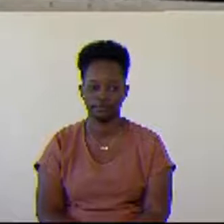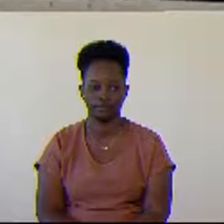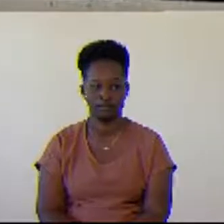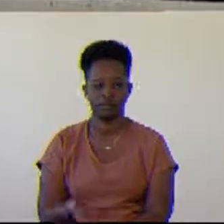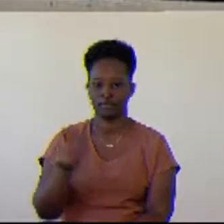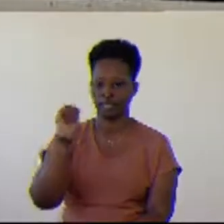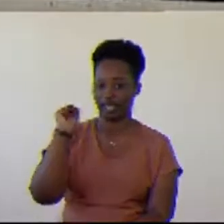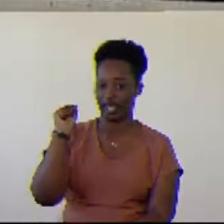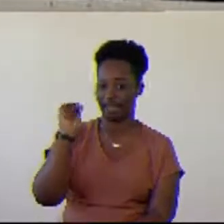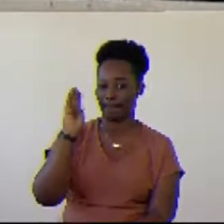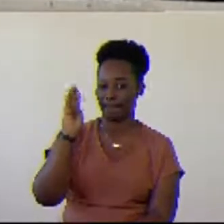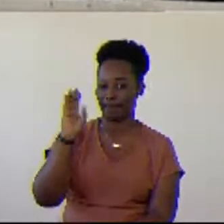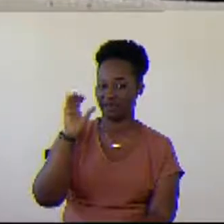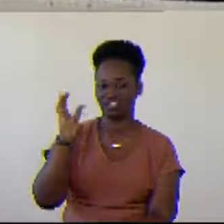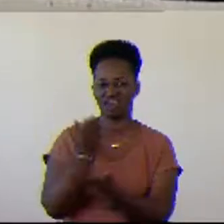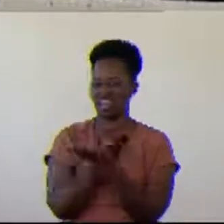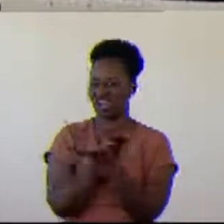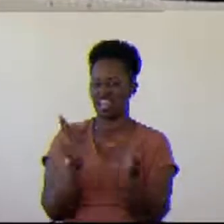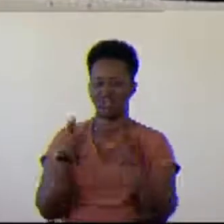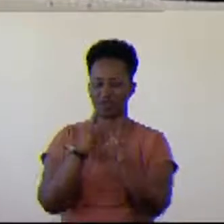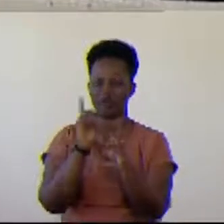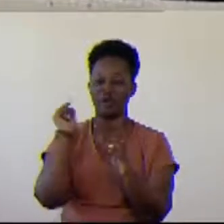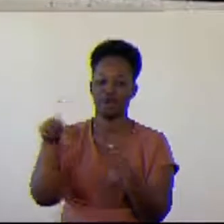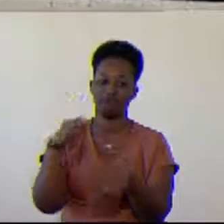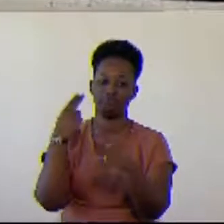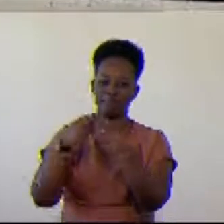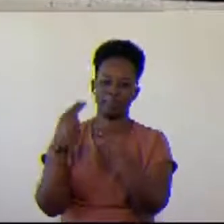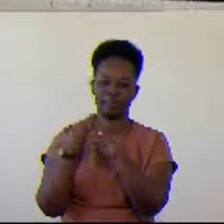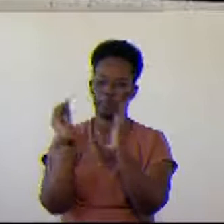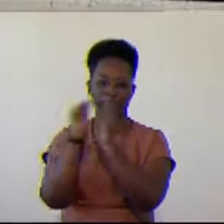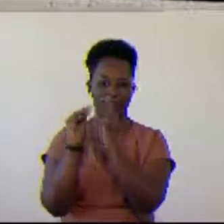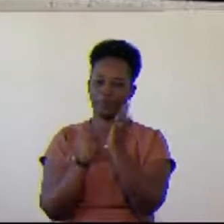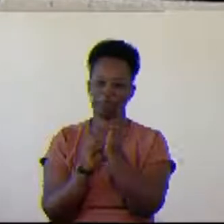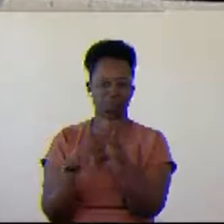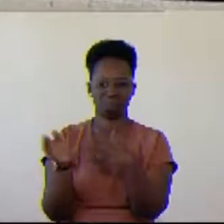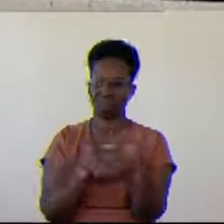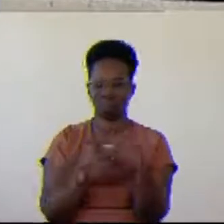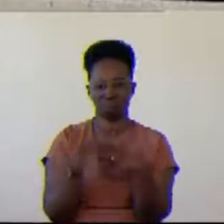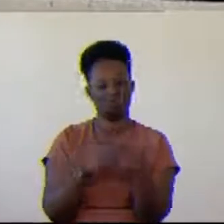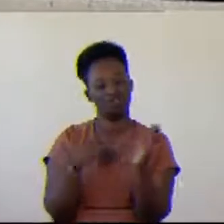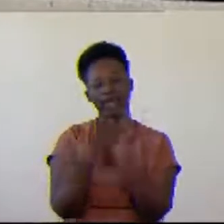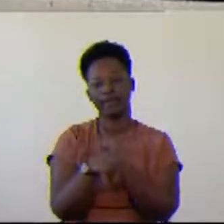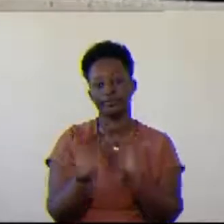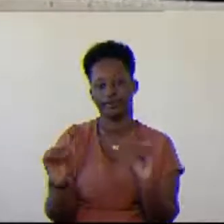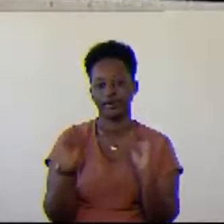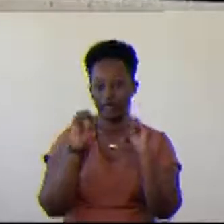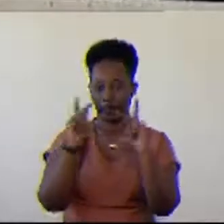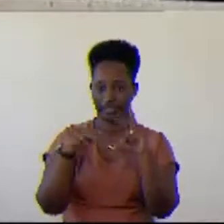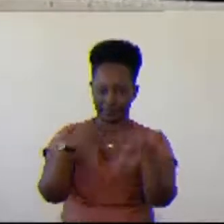Those are my holes. You can label it in any way you want. It really doesn't matter. Okay, let's go ahead.